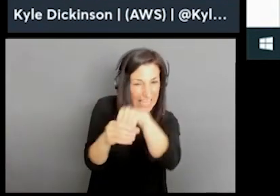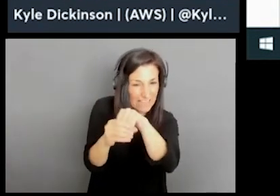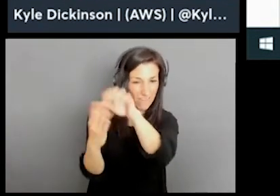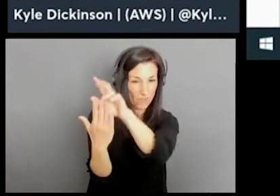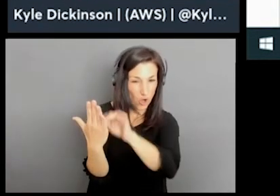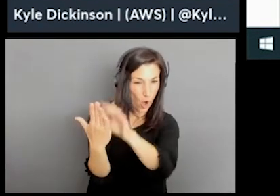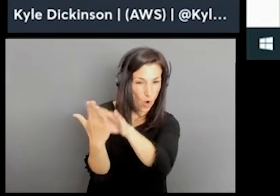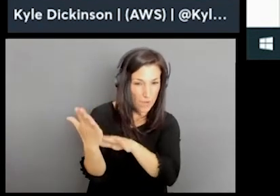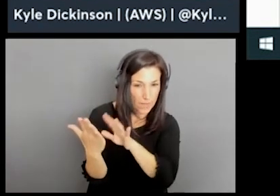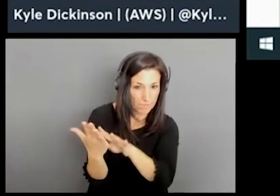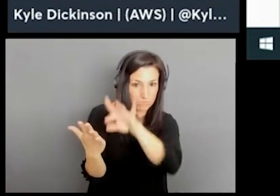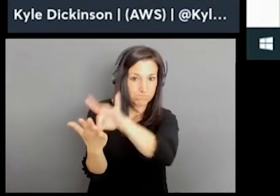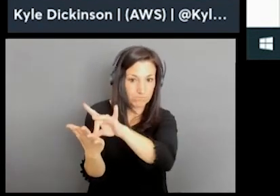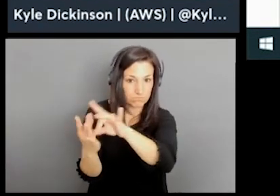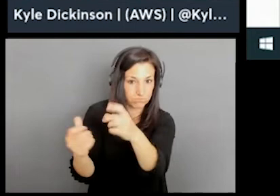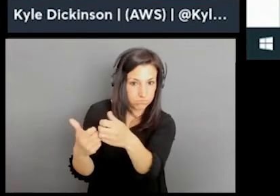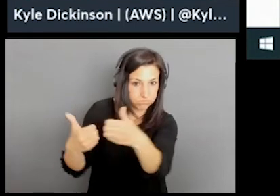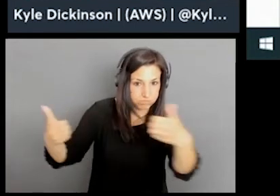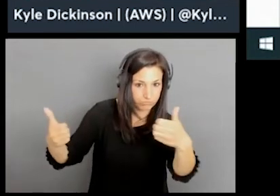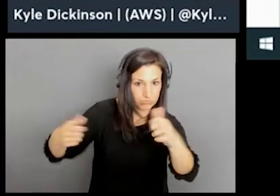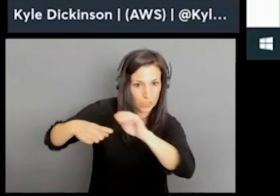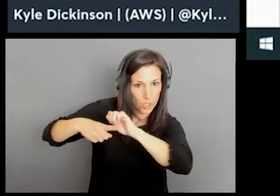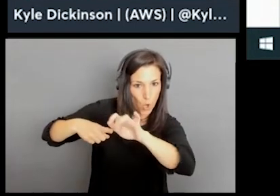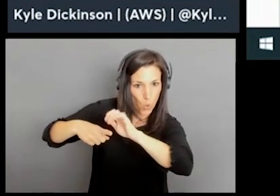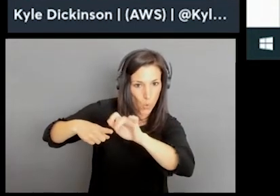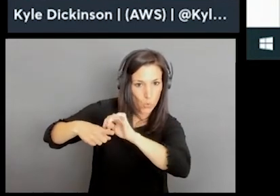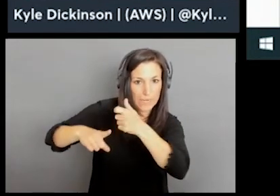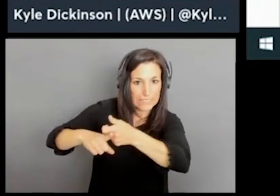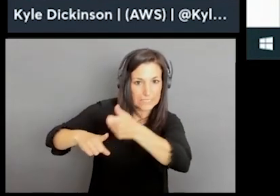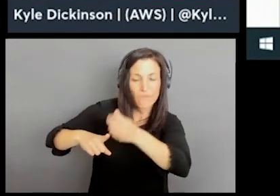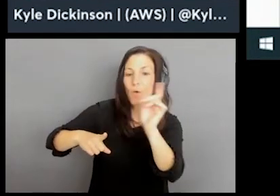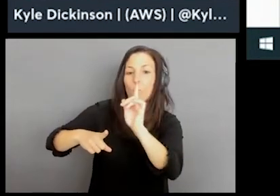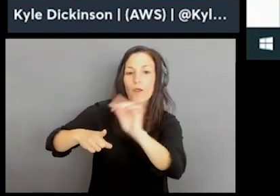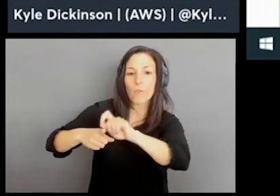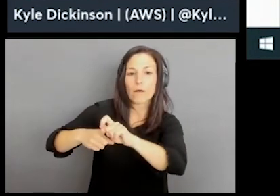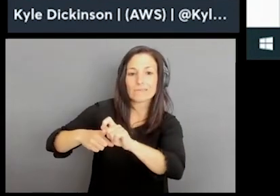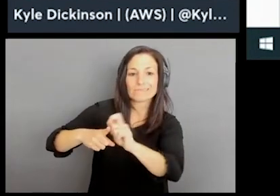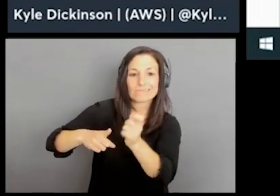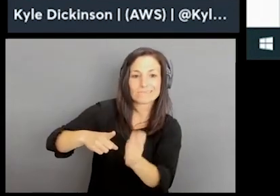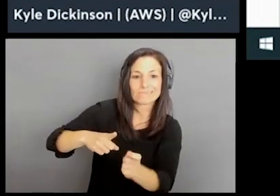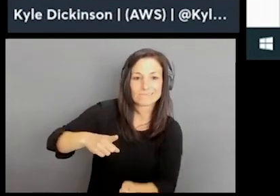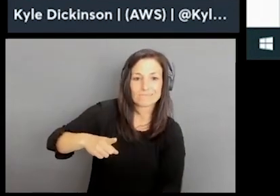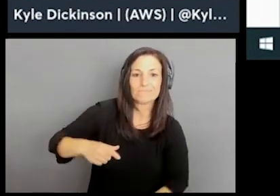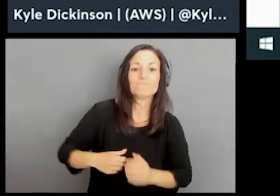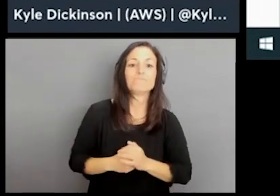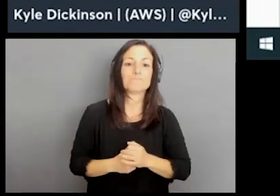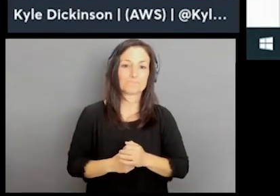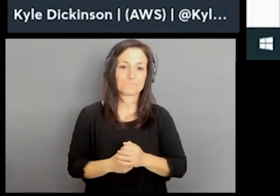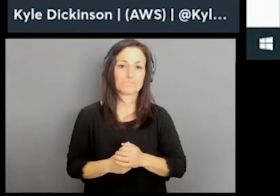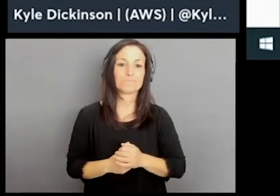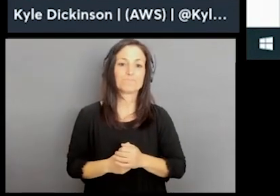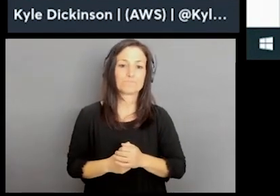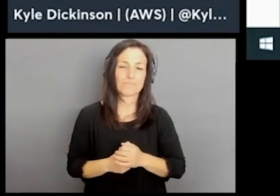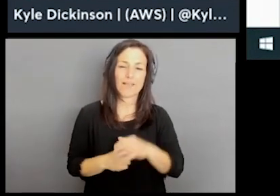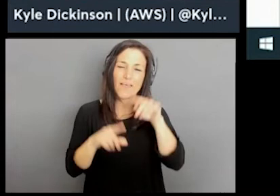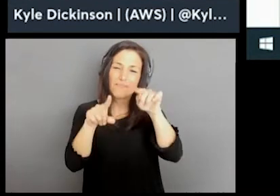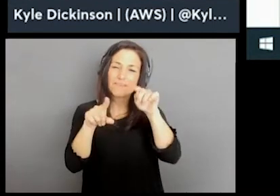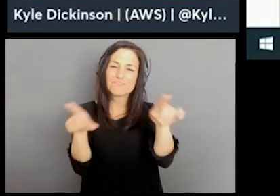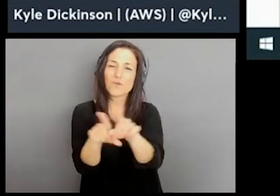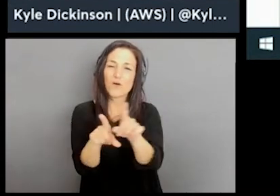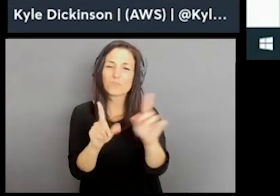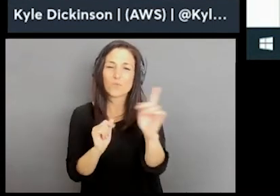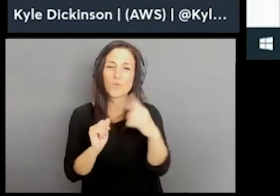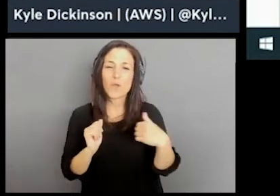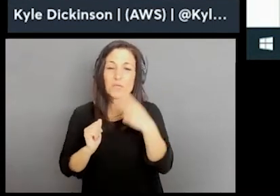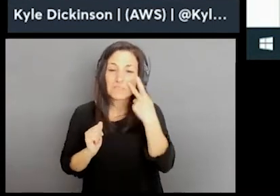really where the changes are going to be in the code. And this is where we actually see, okay, now